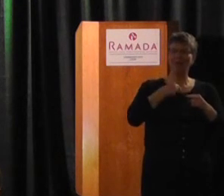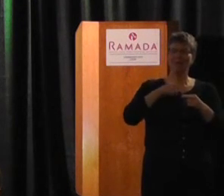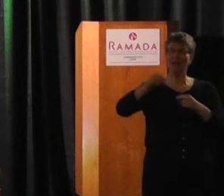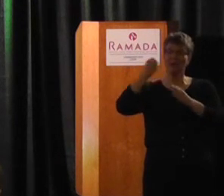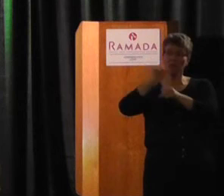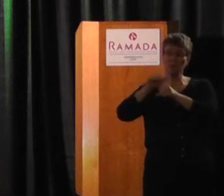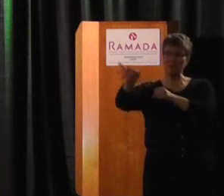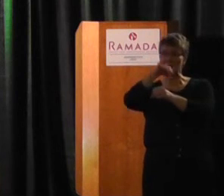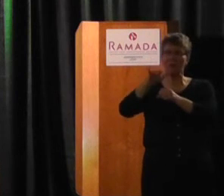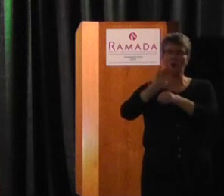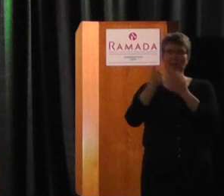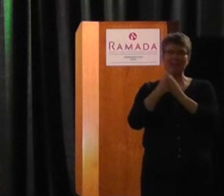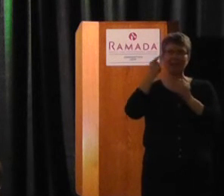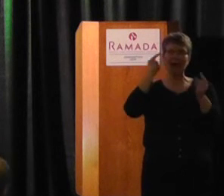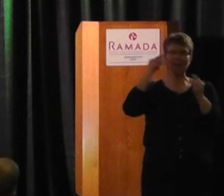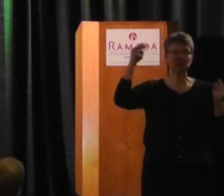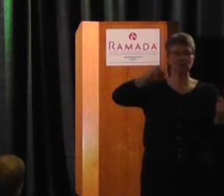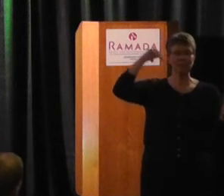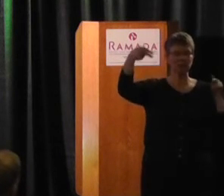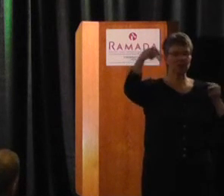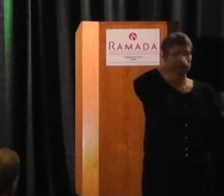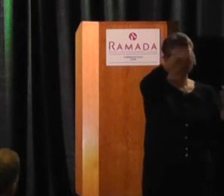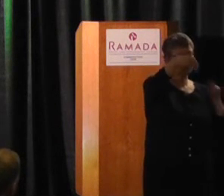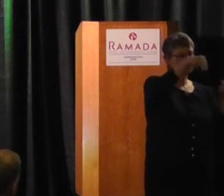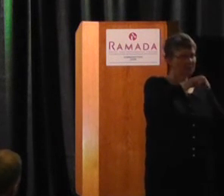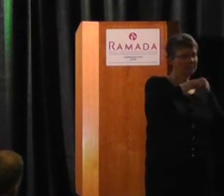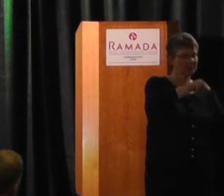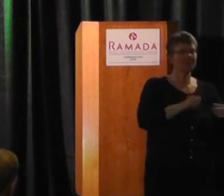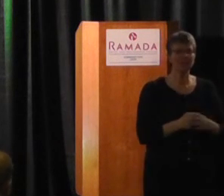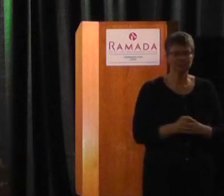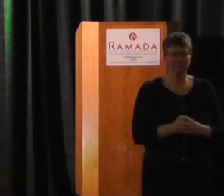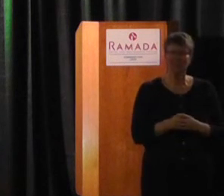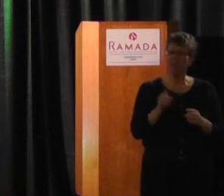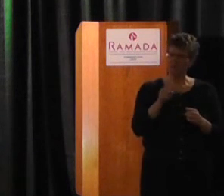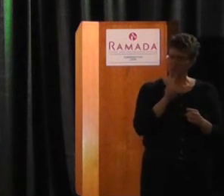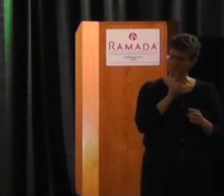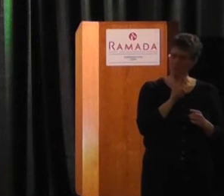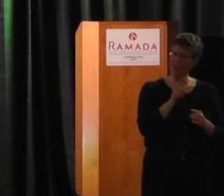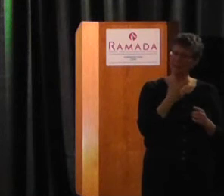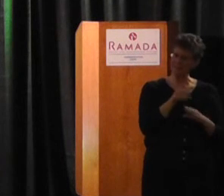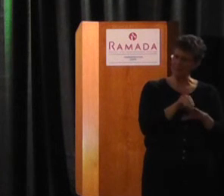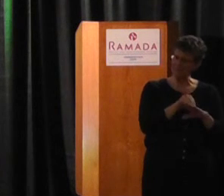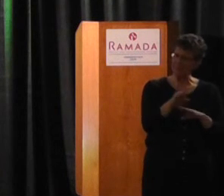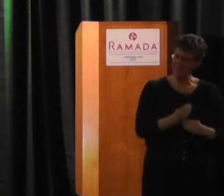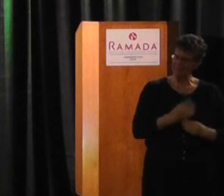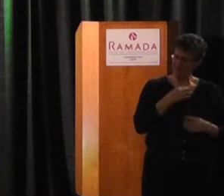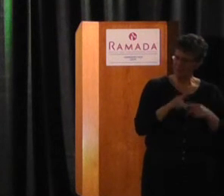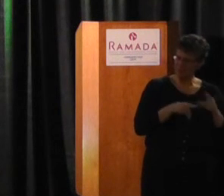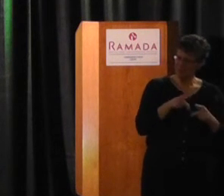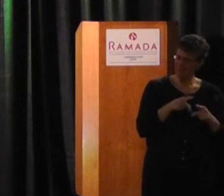on some of the other artists in the collective was the first big surprise for us. Artists who had been stuck making the same thing for ages and ages were